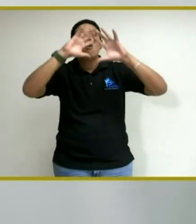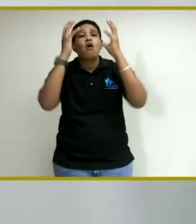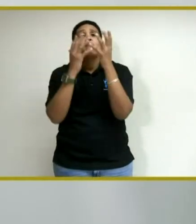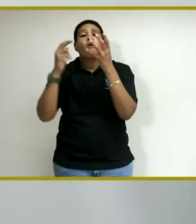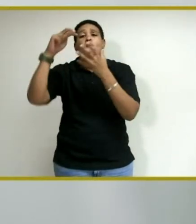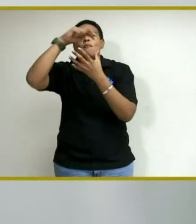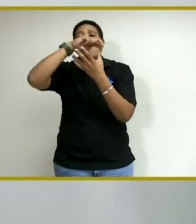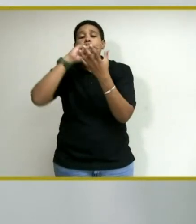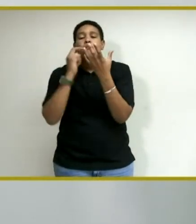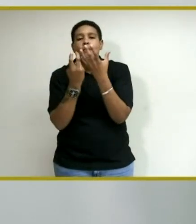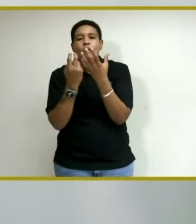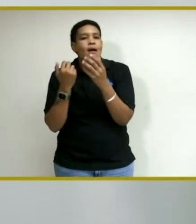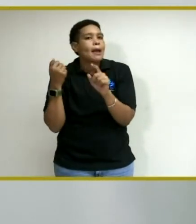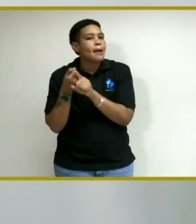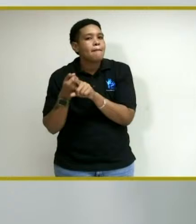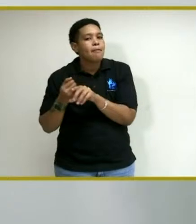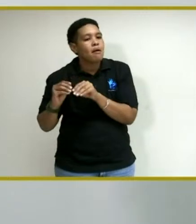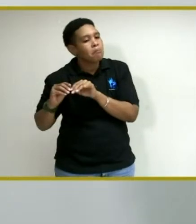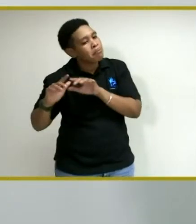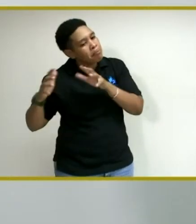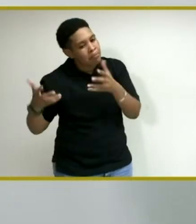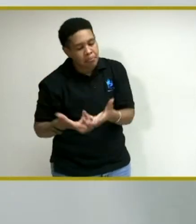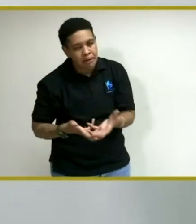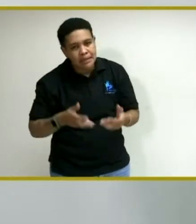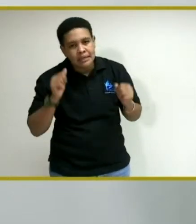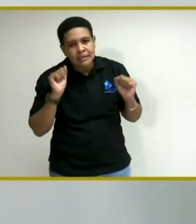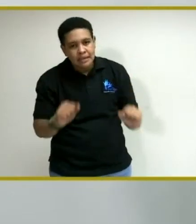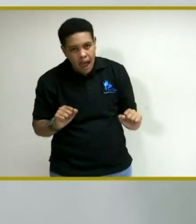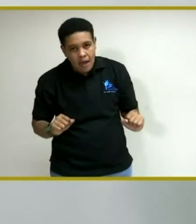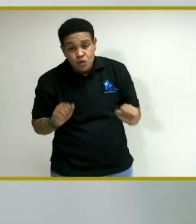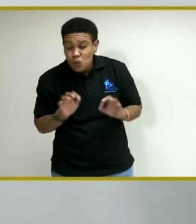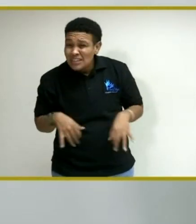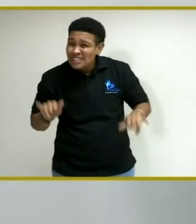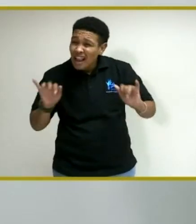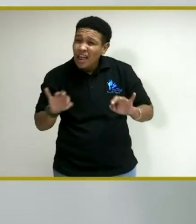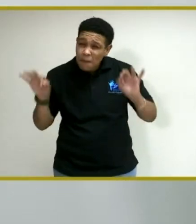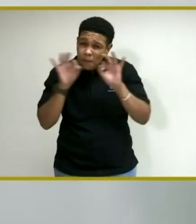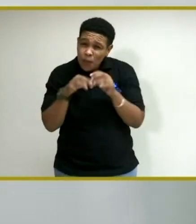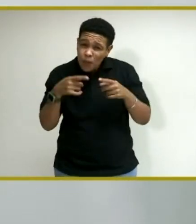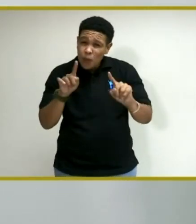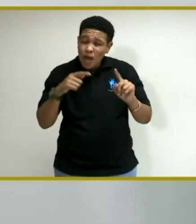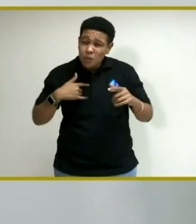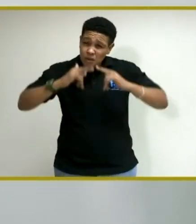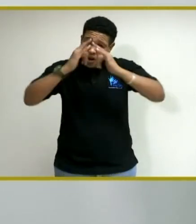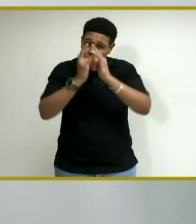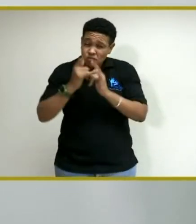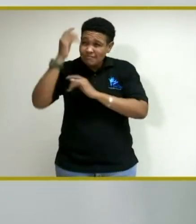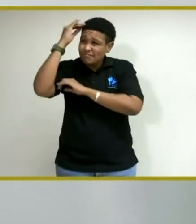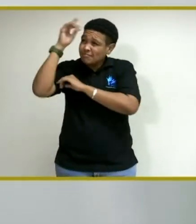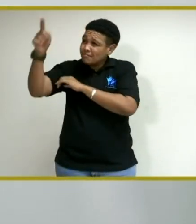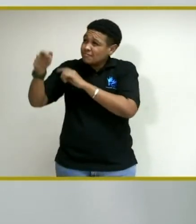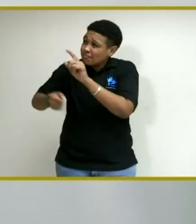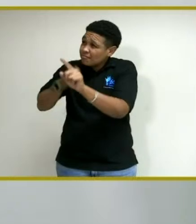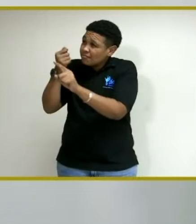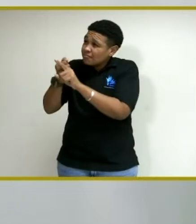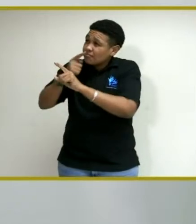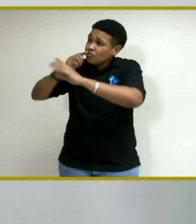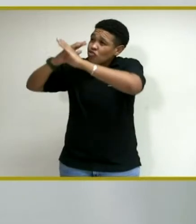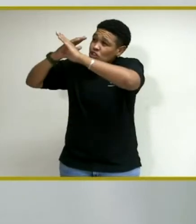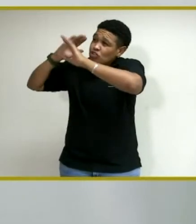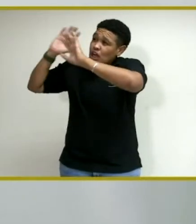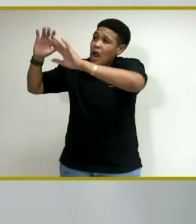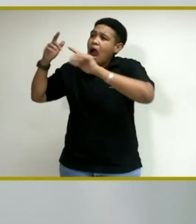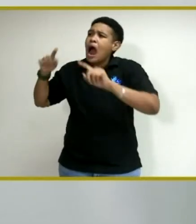very important that while we adjust to address the side effects of restrictions,